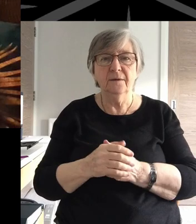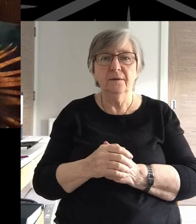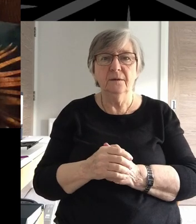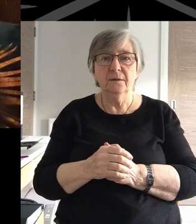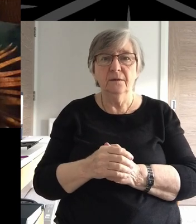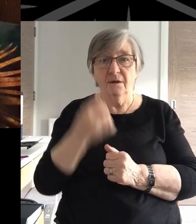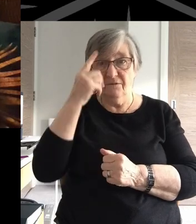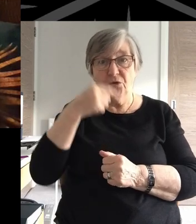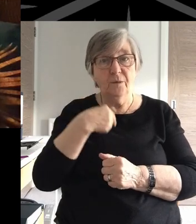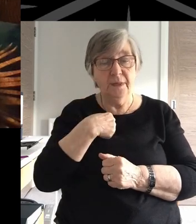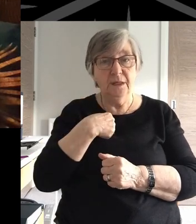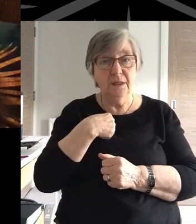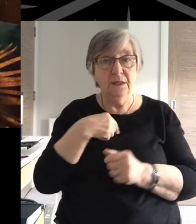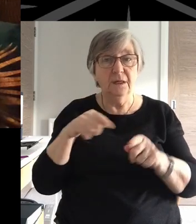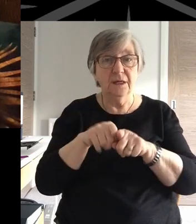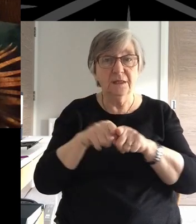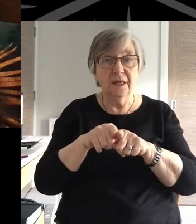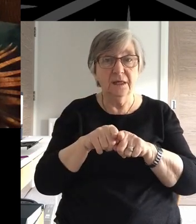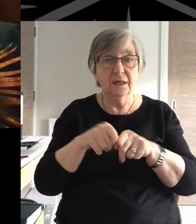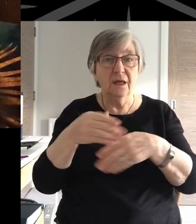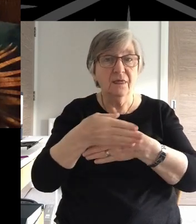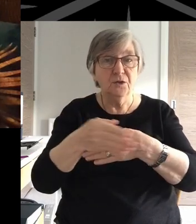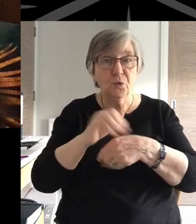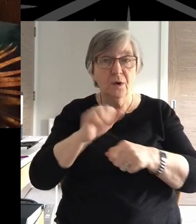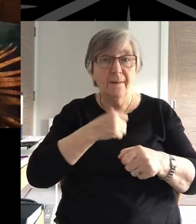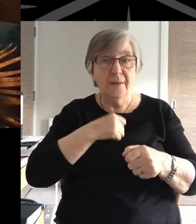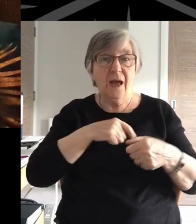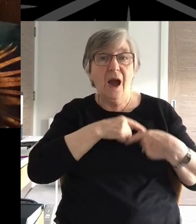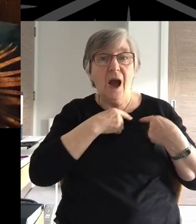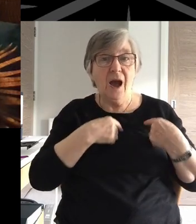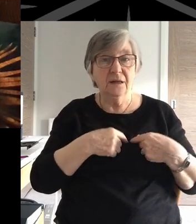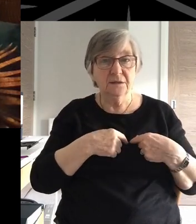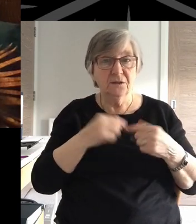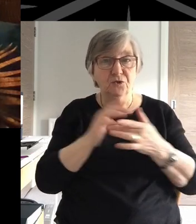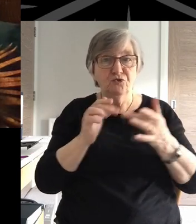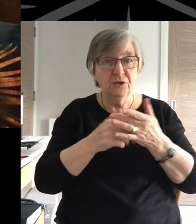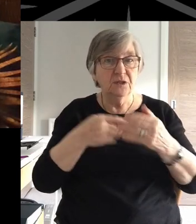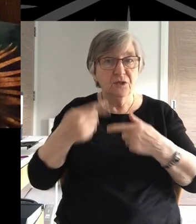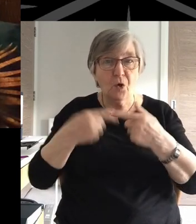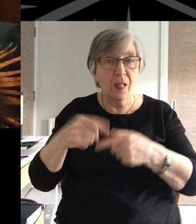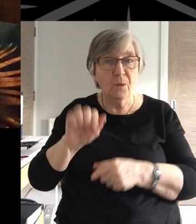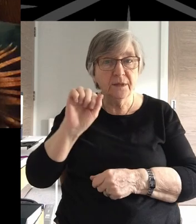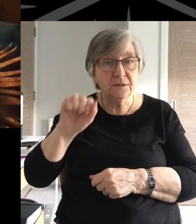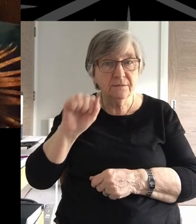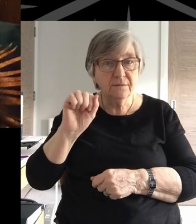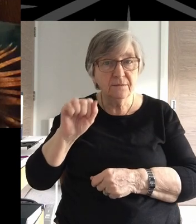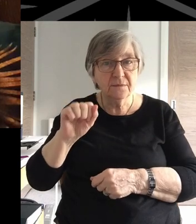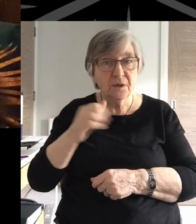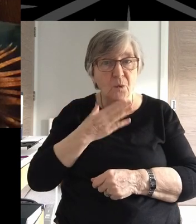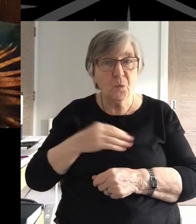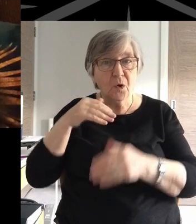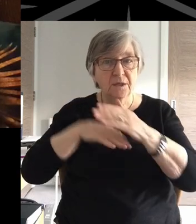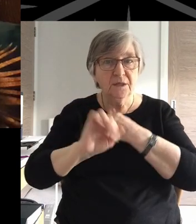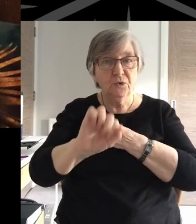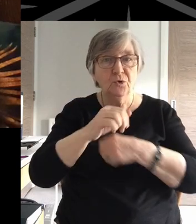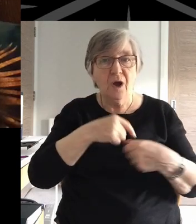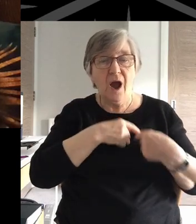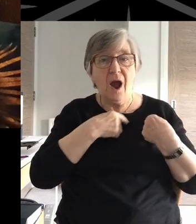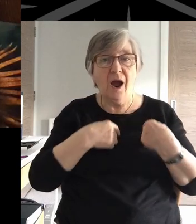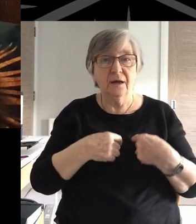And for me, the door is somebody's heart knocking on the door, somebody's heart, Jesus knocking on the door. That's where I see Jesus.